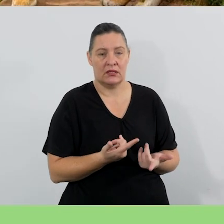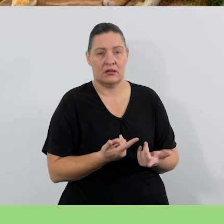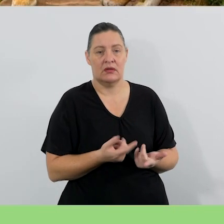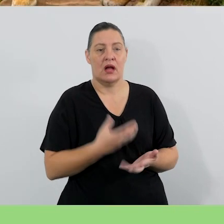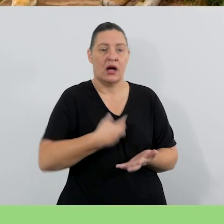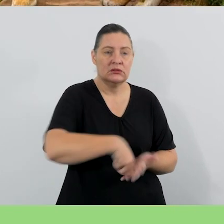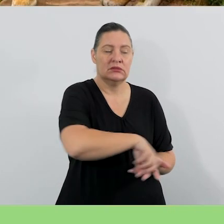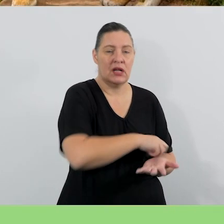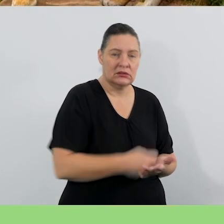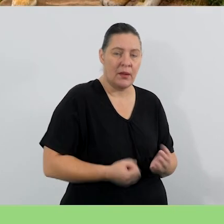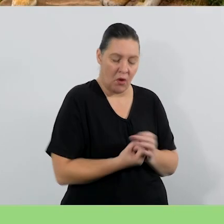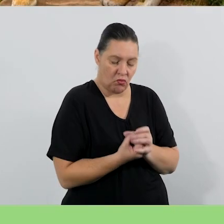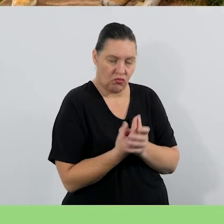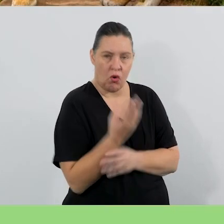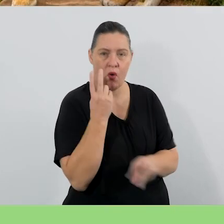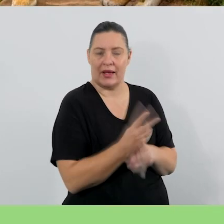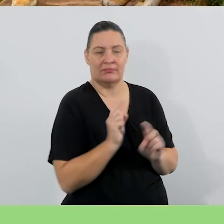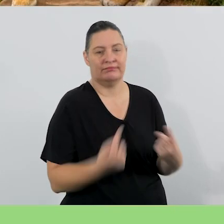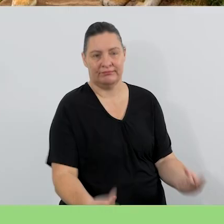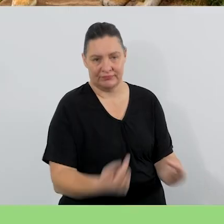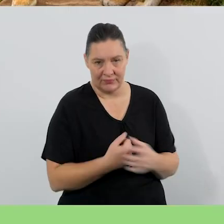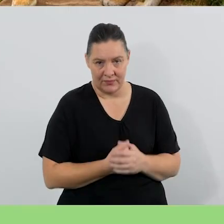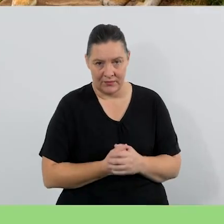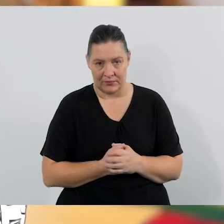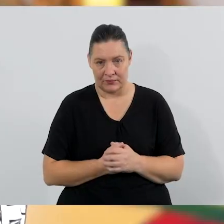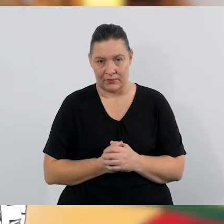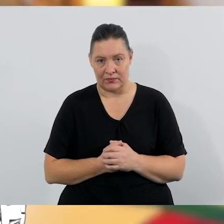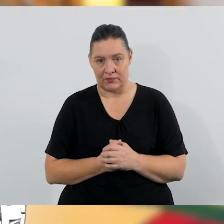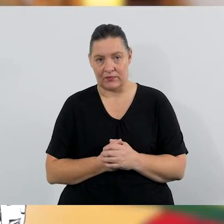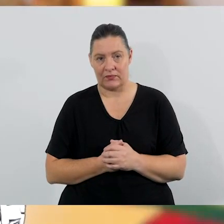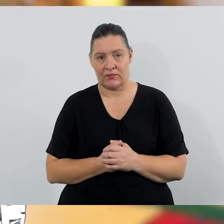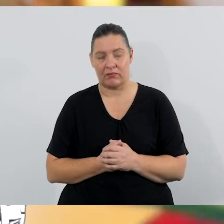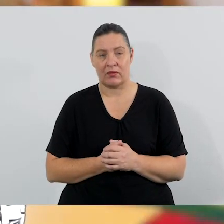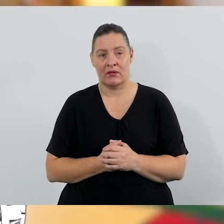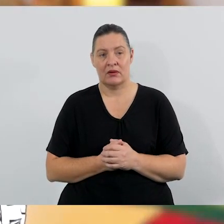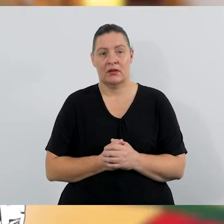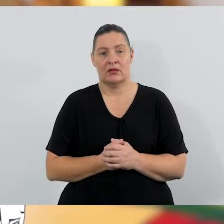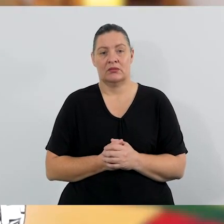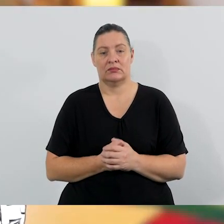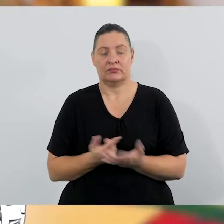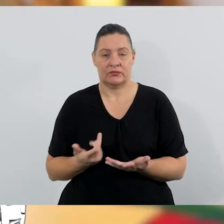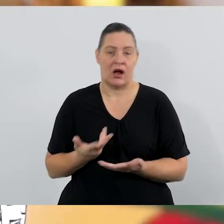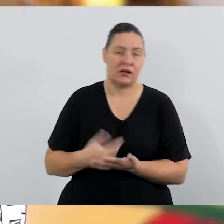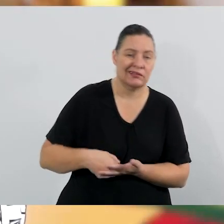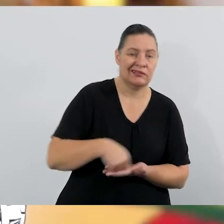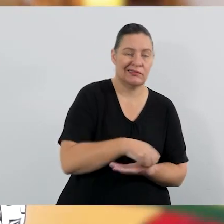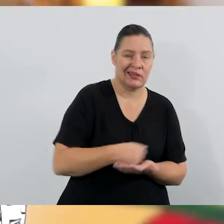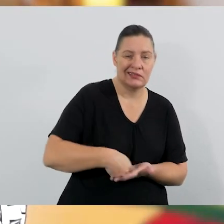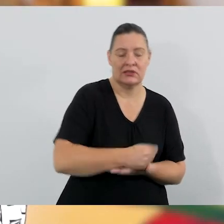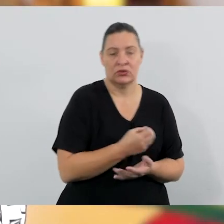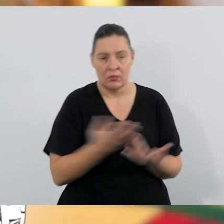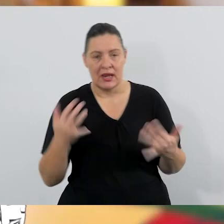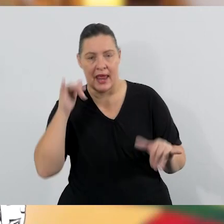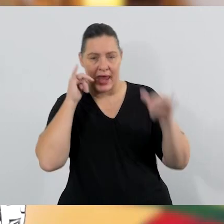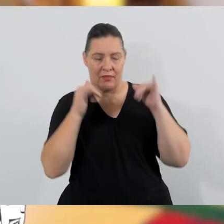to overgrazing. So if we are speaking of overgrazing, this is when grass is being exposed to a lot